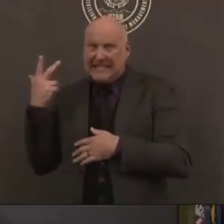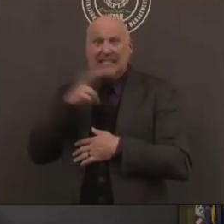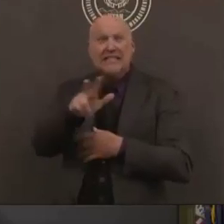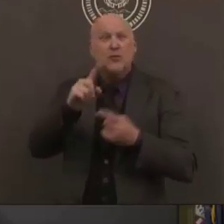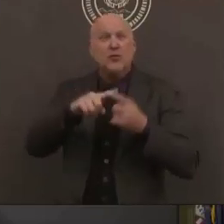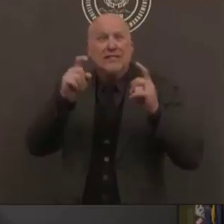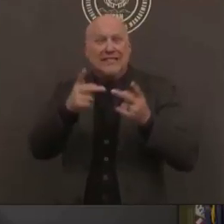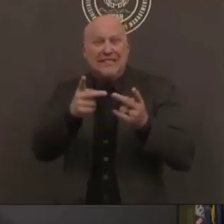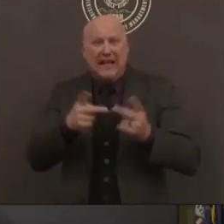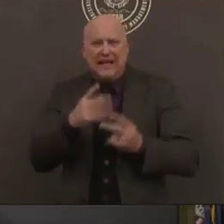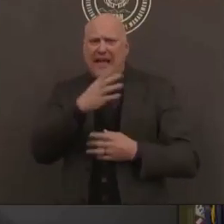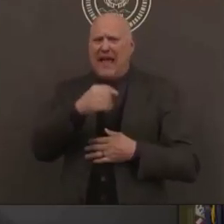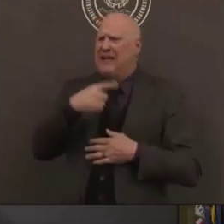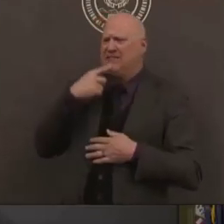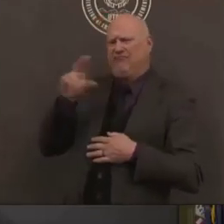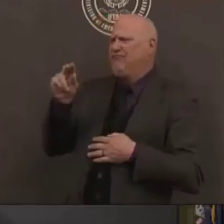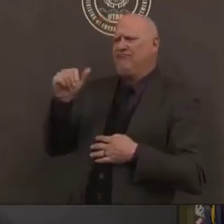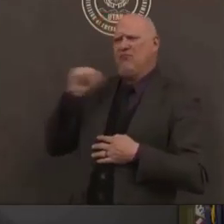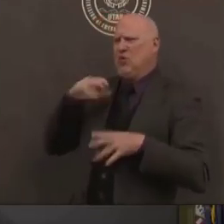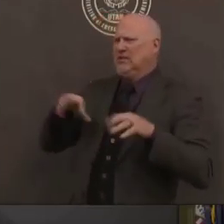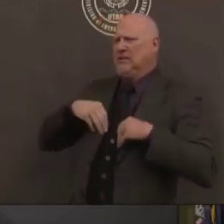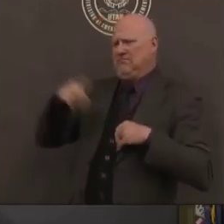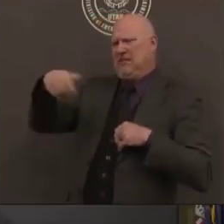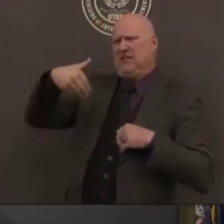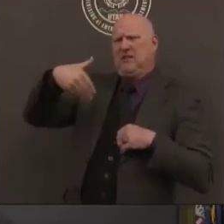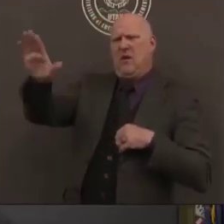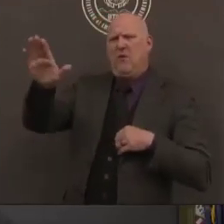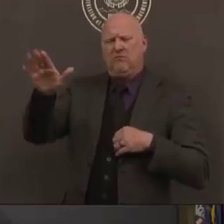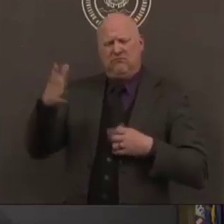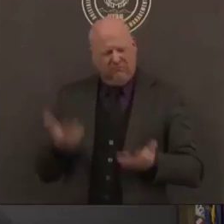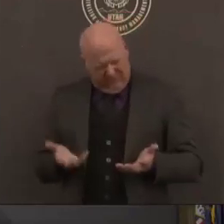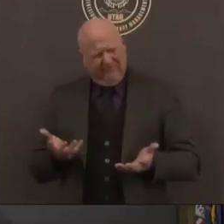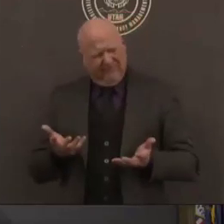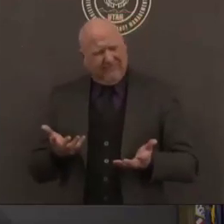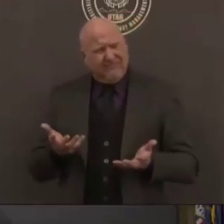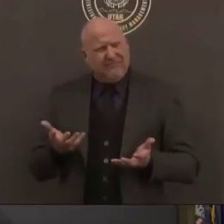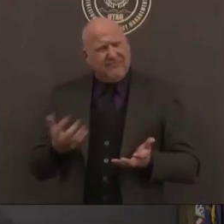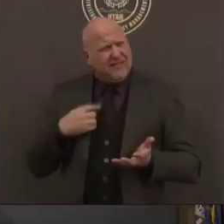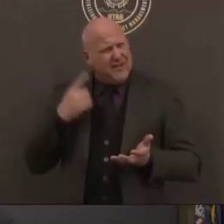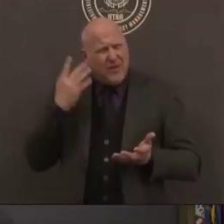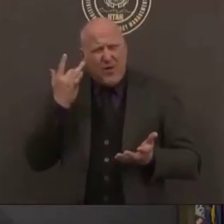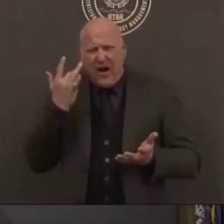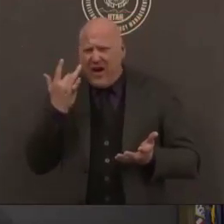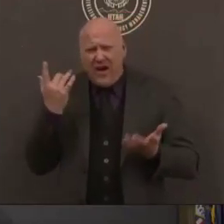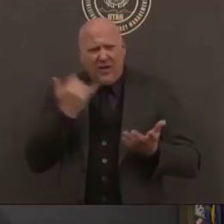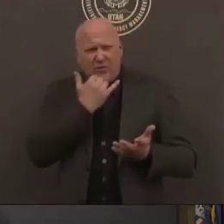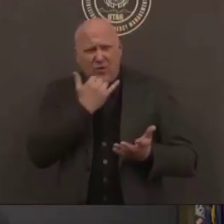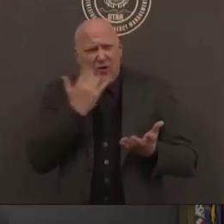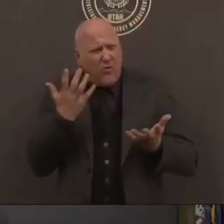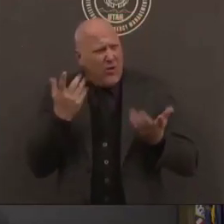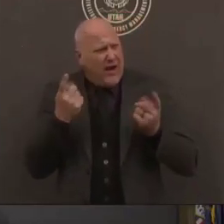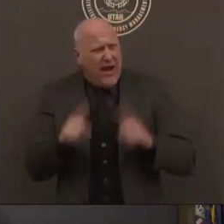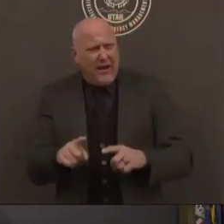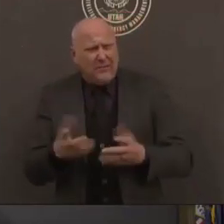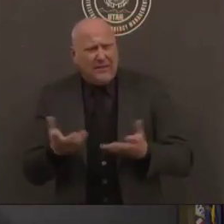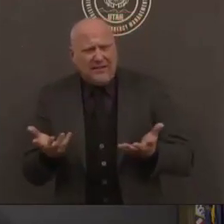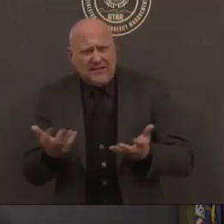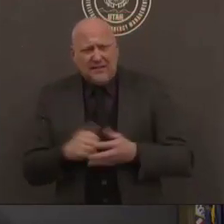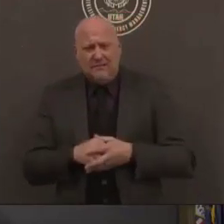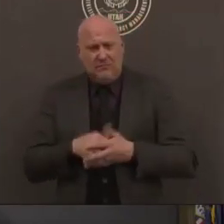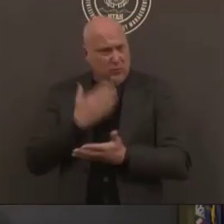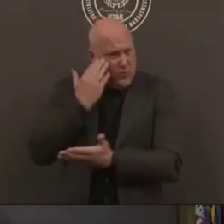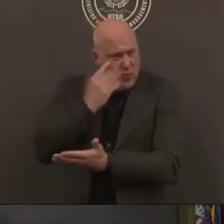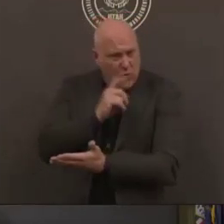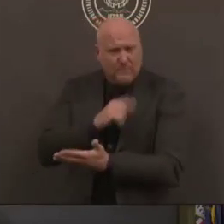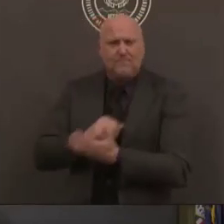please explain why that is and what should people do if they are turned away from testing? So we at the Department of Health are working closely